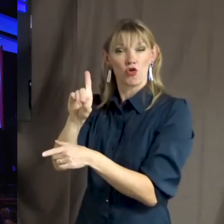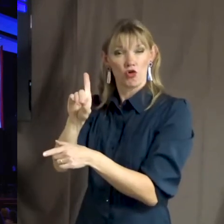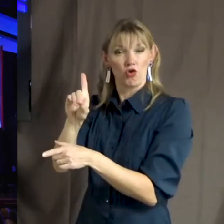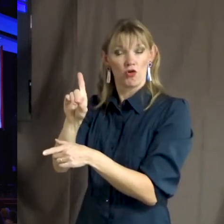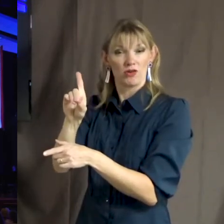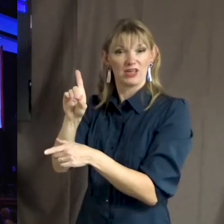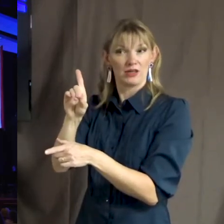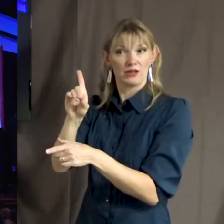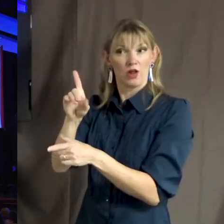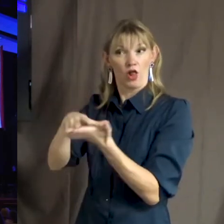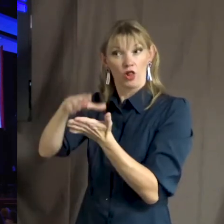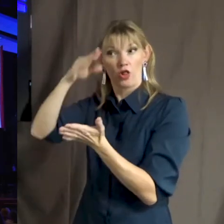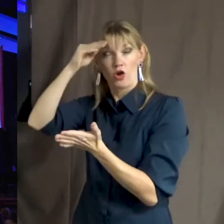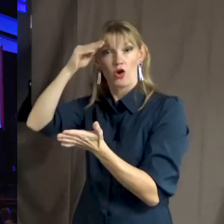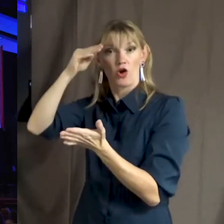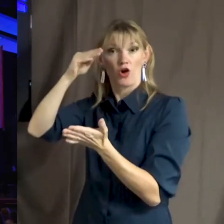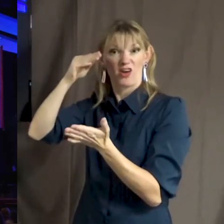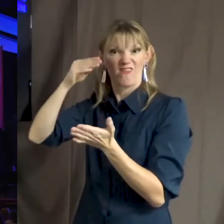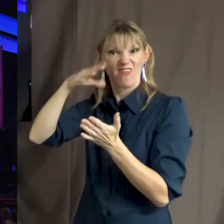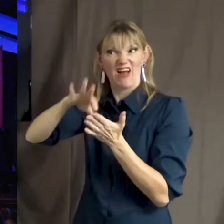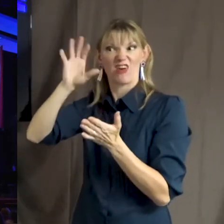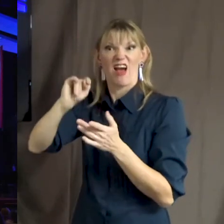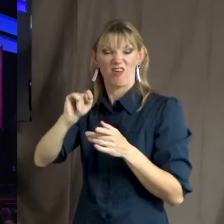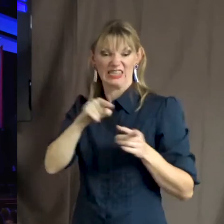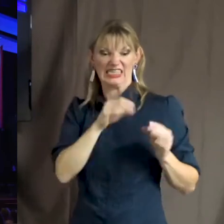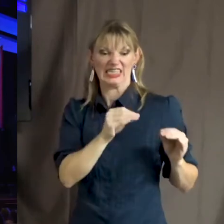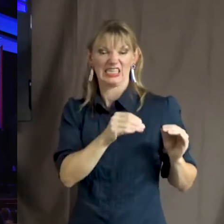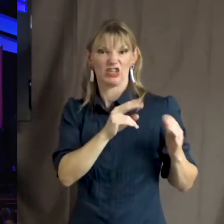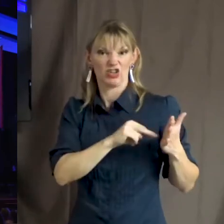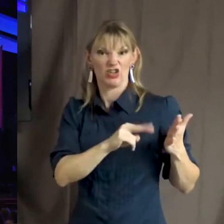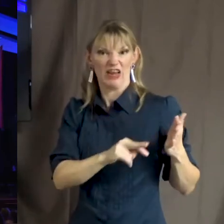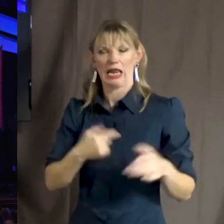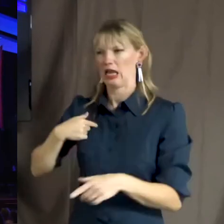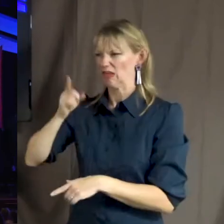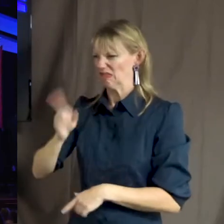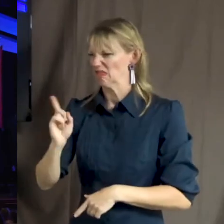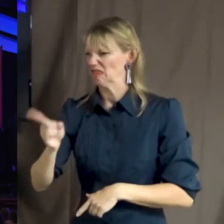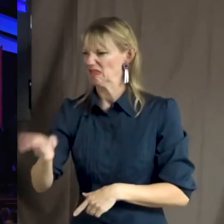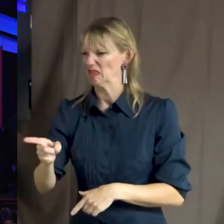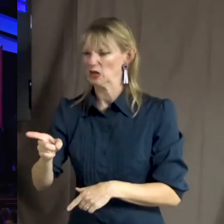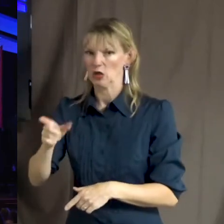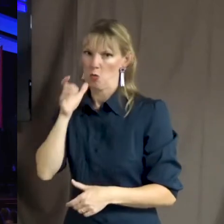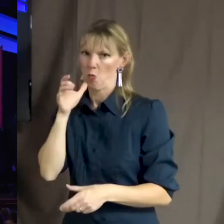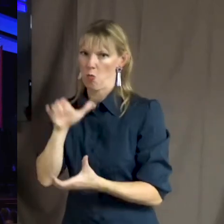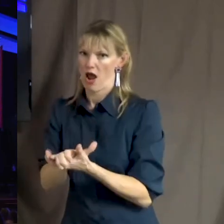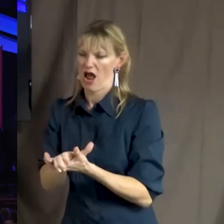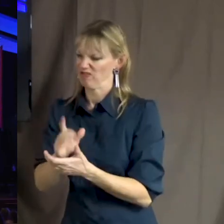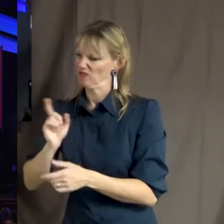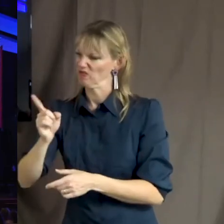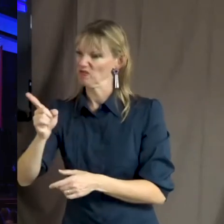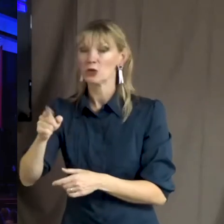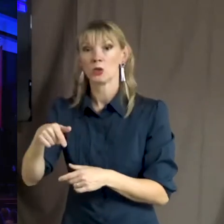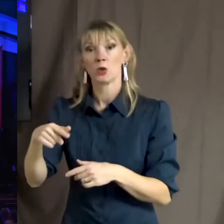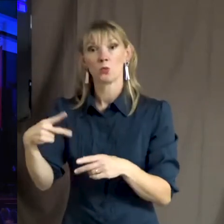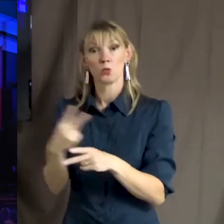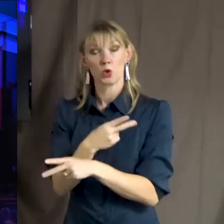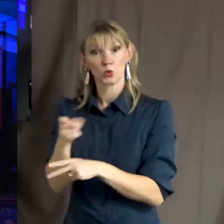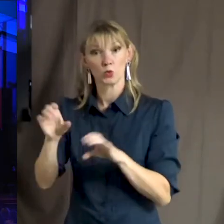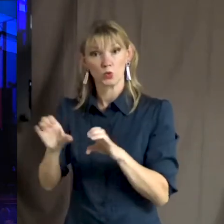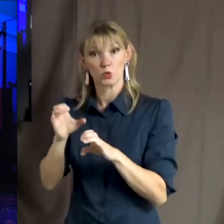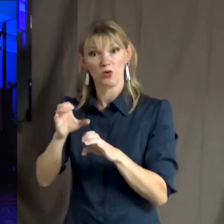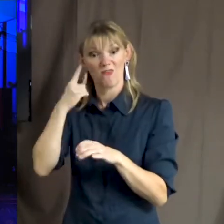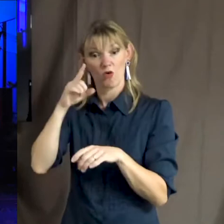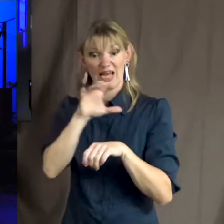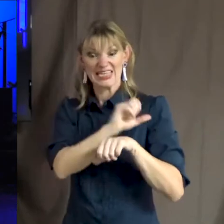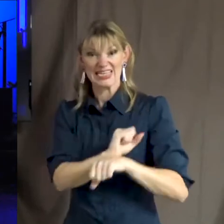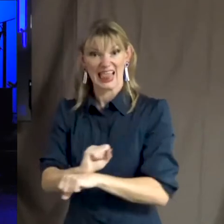he scolded his wife. The worst thing that you can do for a slave is teach him